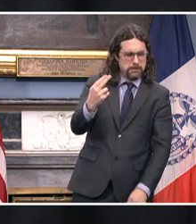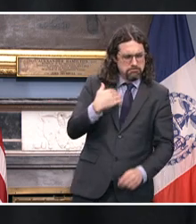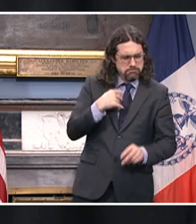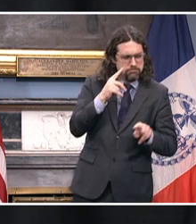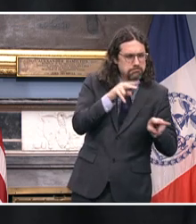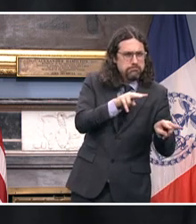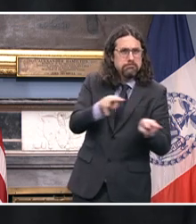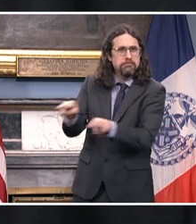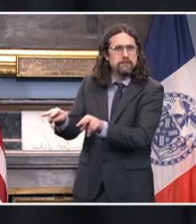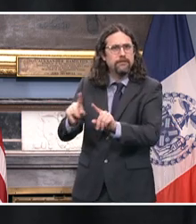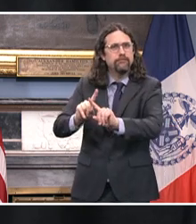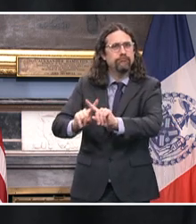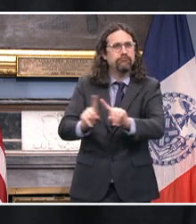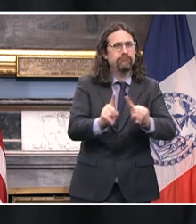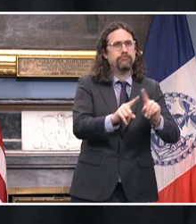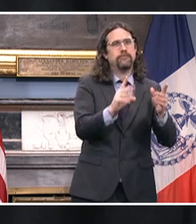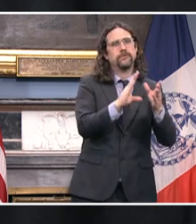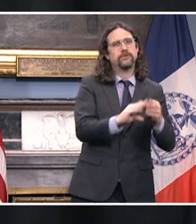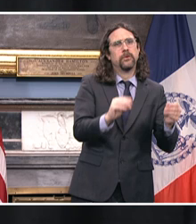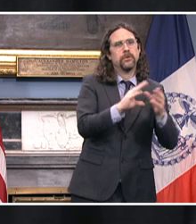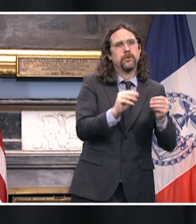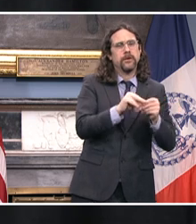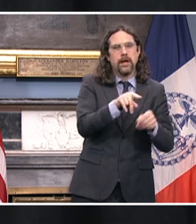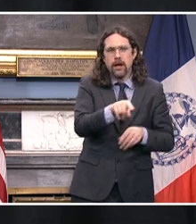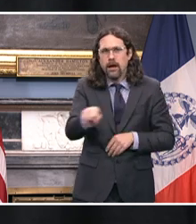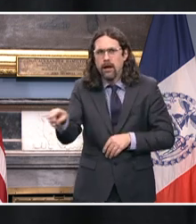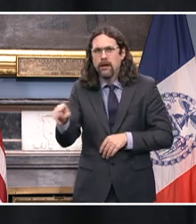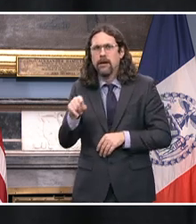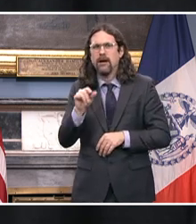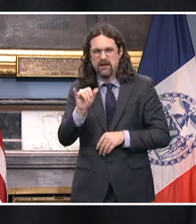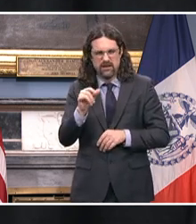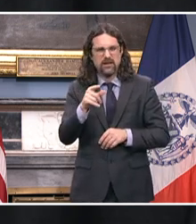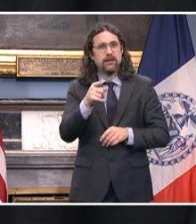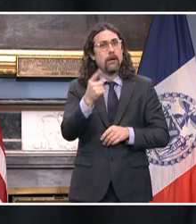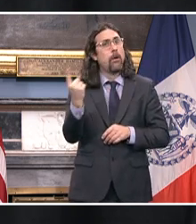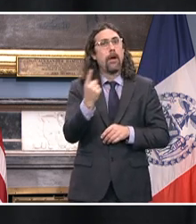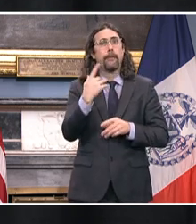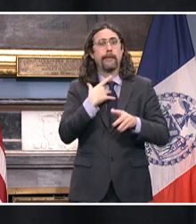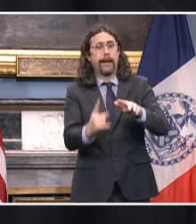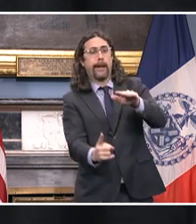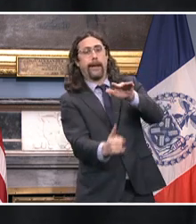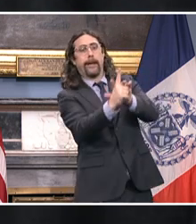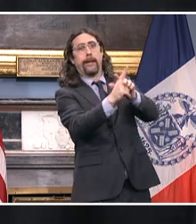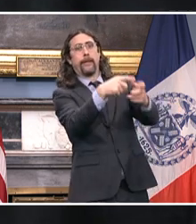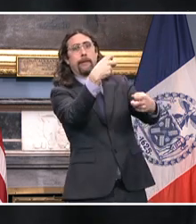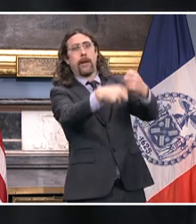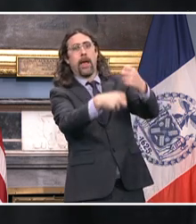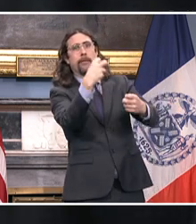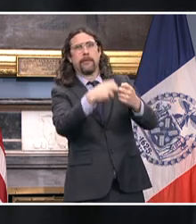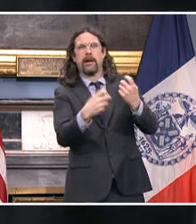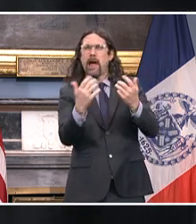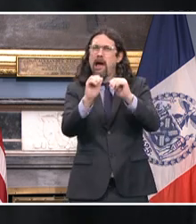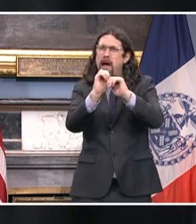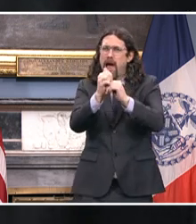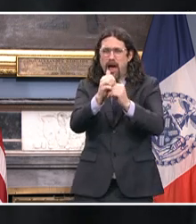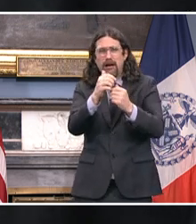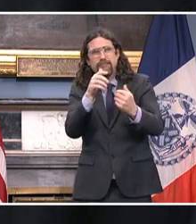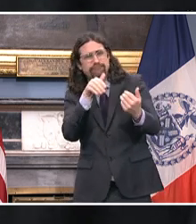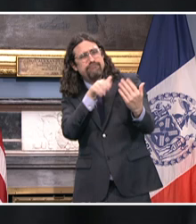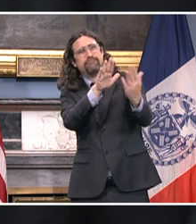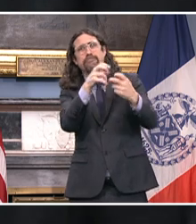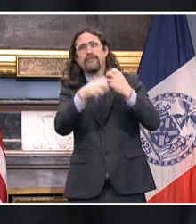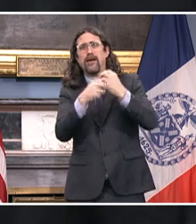trying to find something in themselves that was strong and good, even when faced with massive